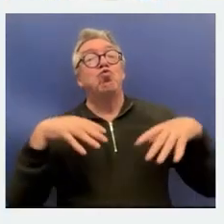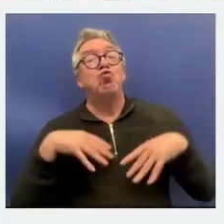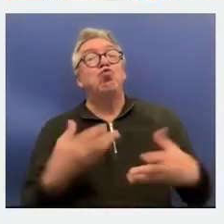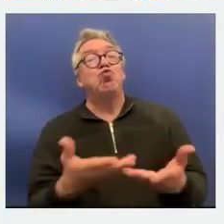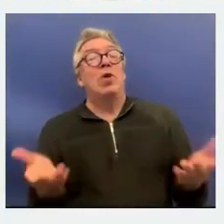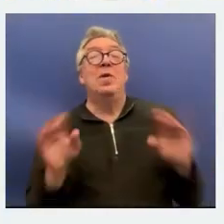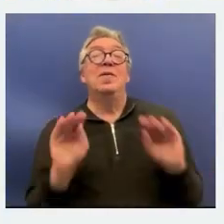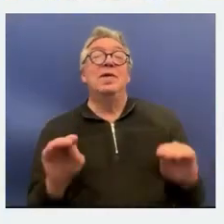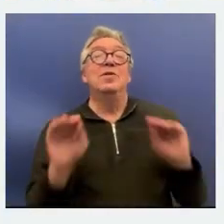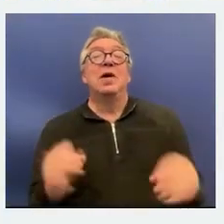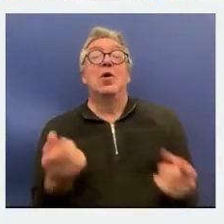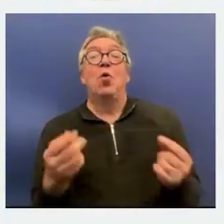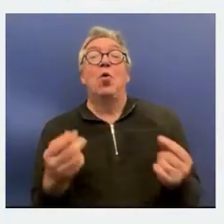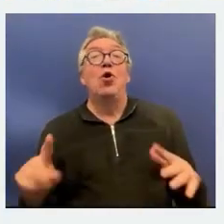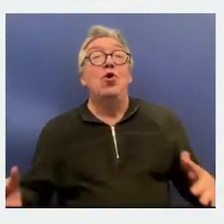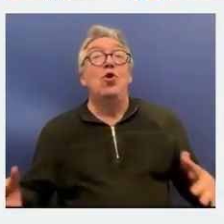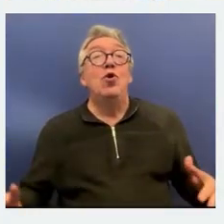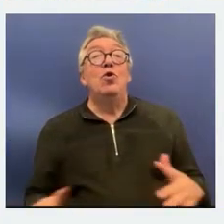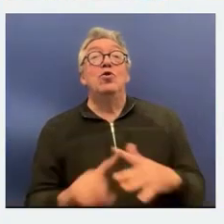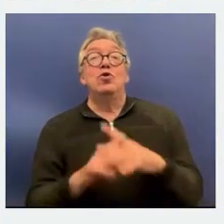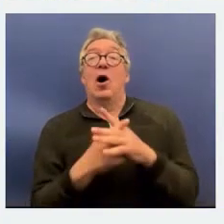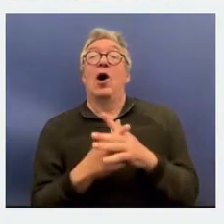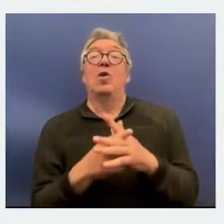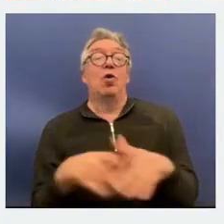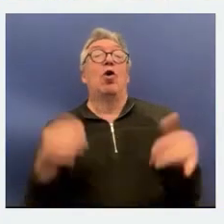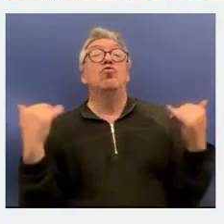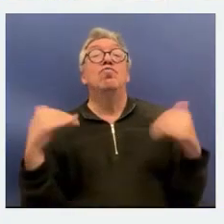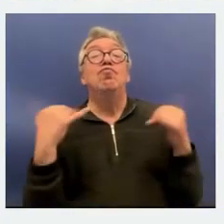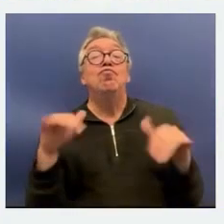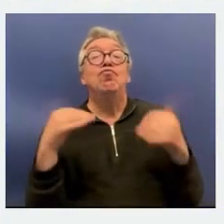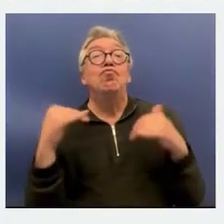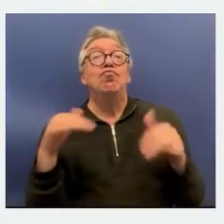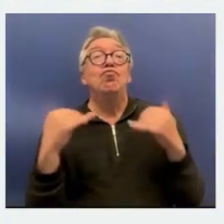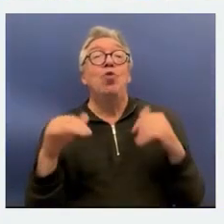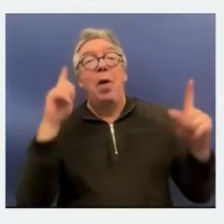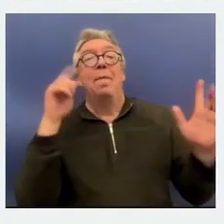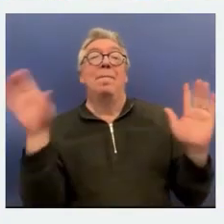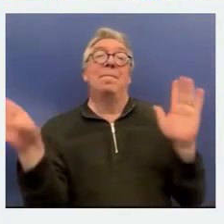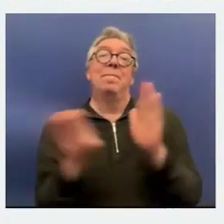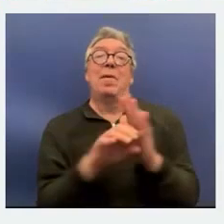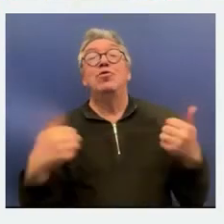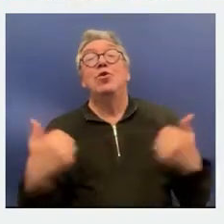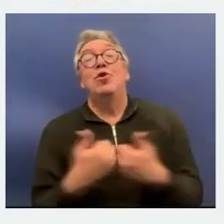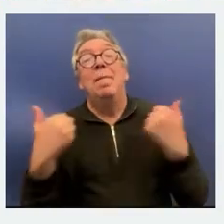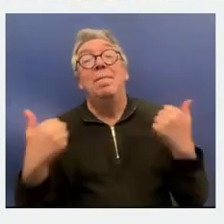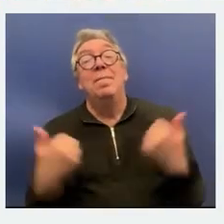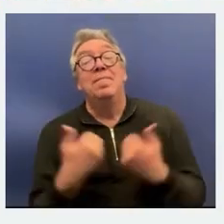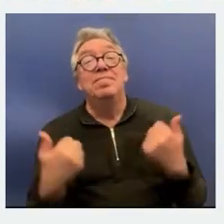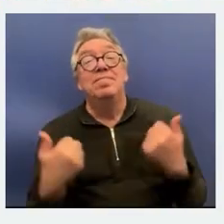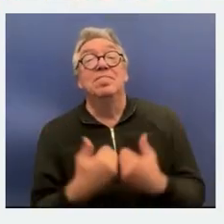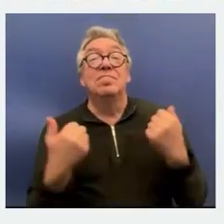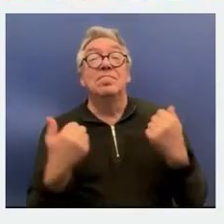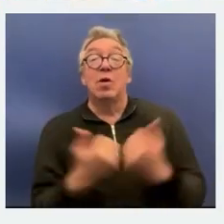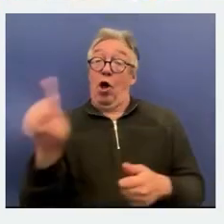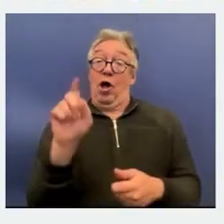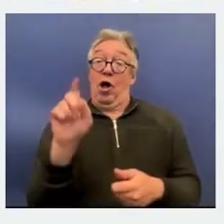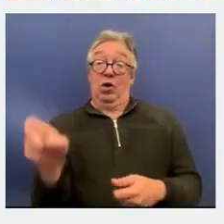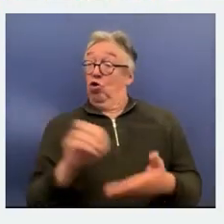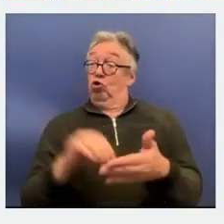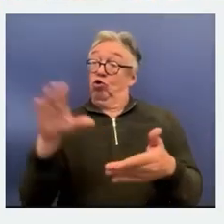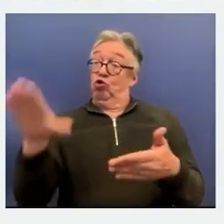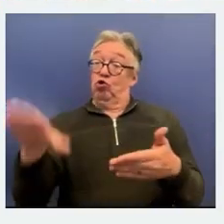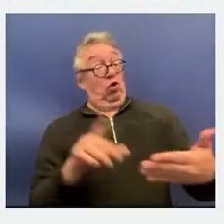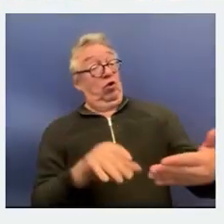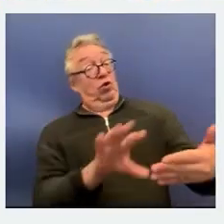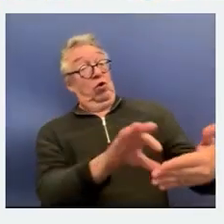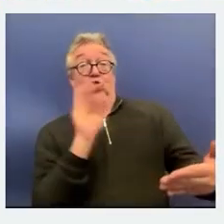with an icebreaker, which is a picture game. We ask the students to choose a picture that says something about gender